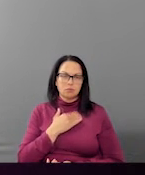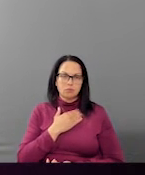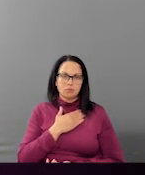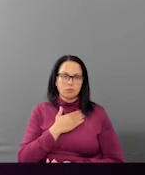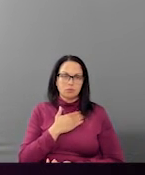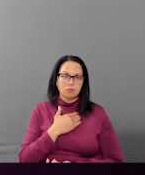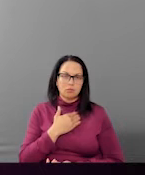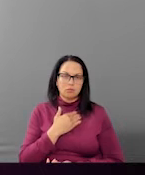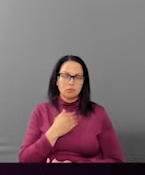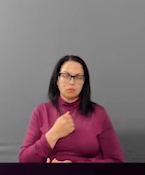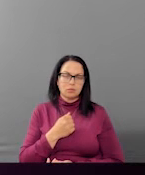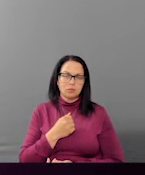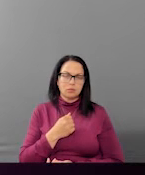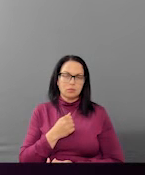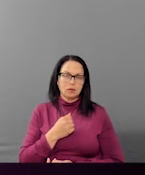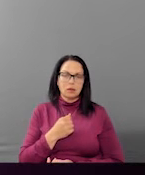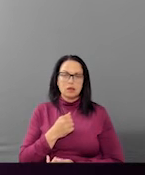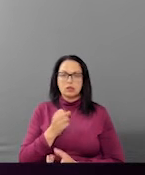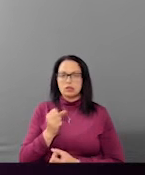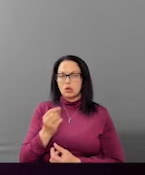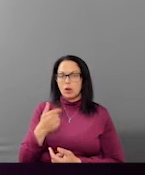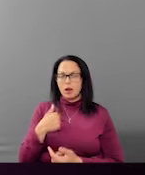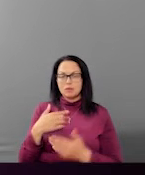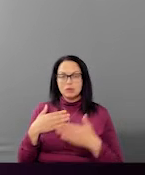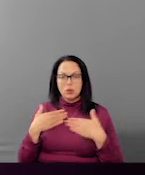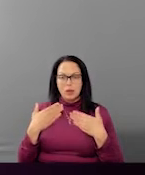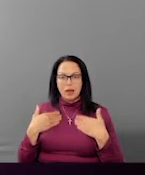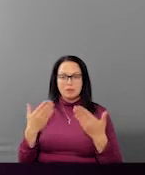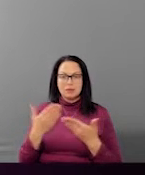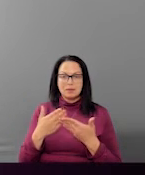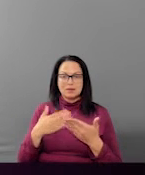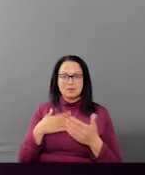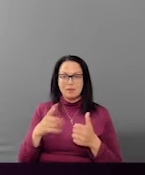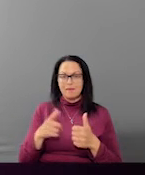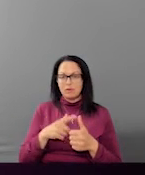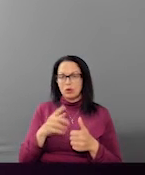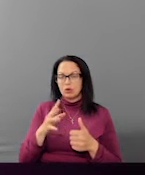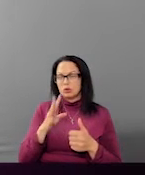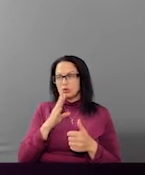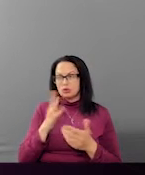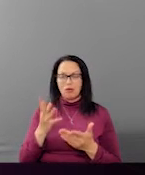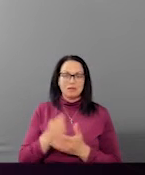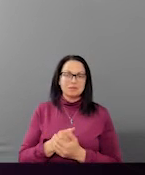But while this is loading, I'm super happy to be here. This is my first talk ever.